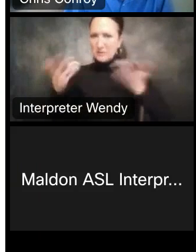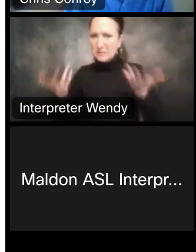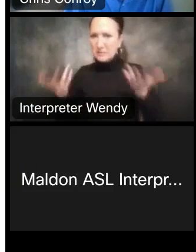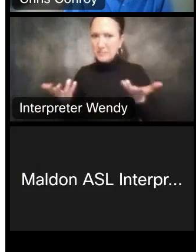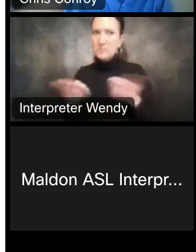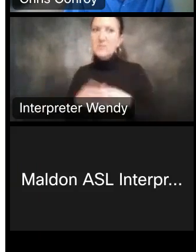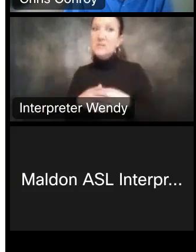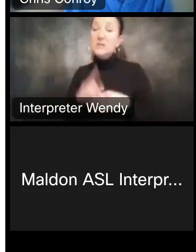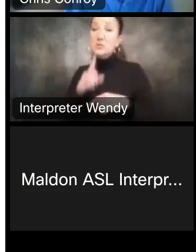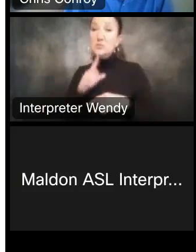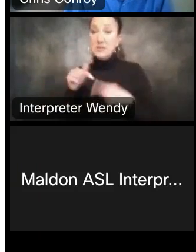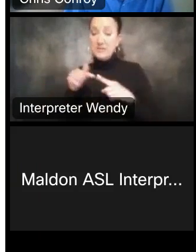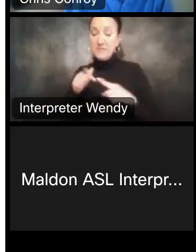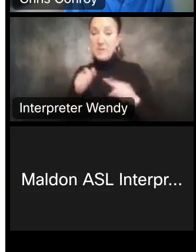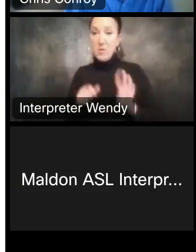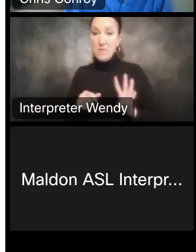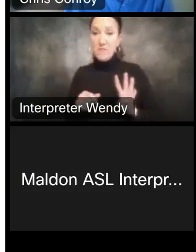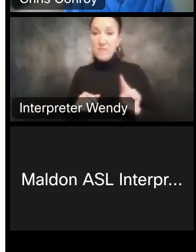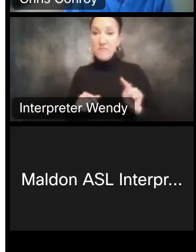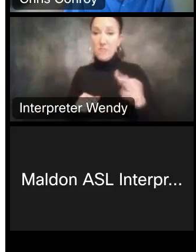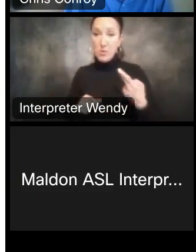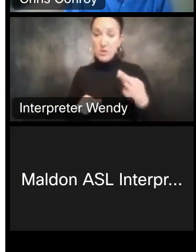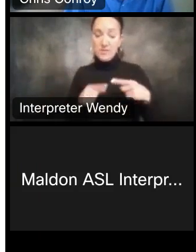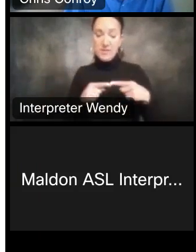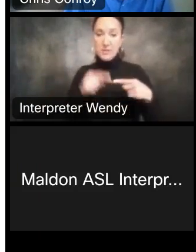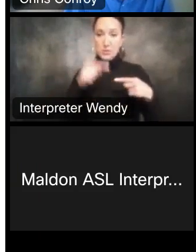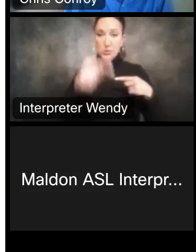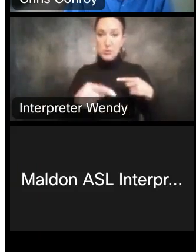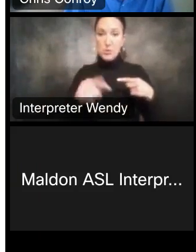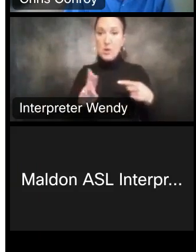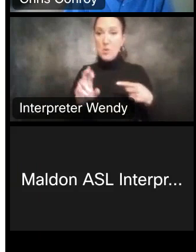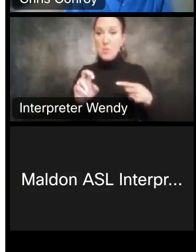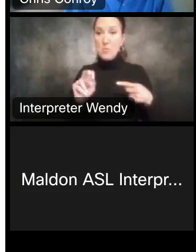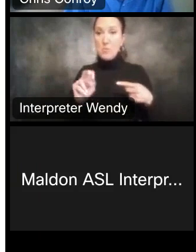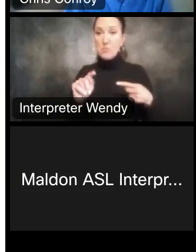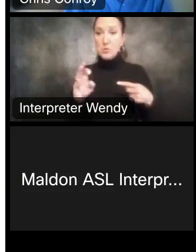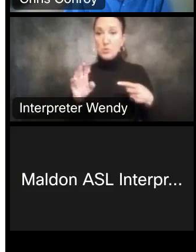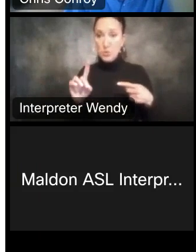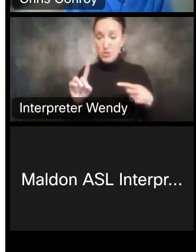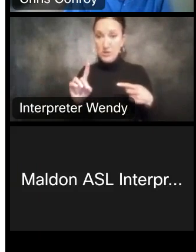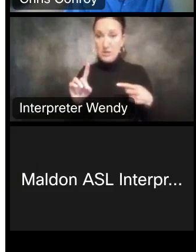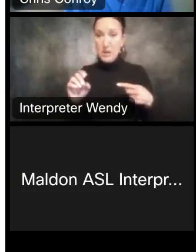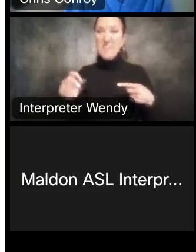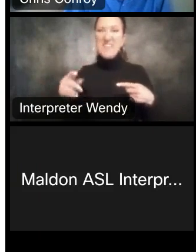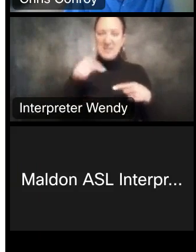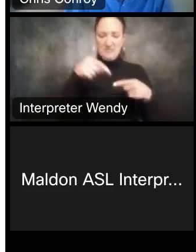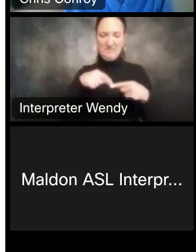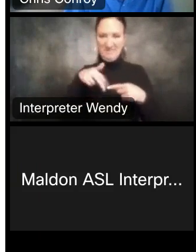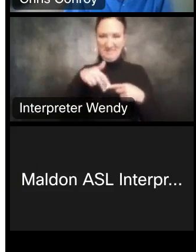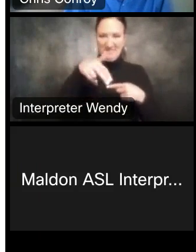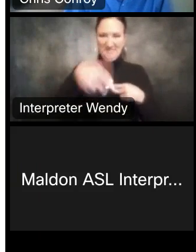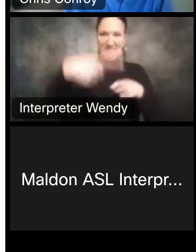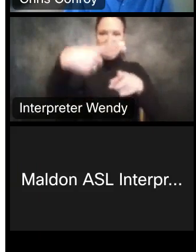quite a long distance between 4th Street and Brentwood Parkway, which would be the next crossing to the east, where there are currently